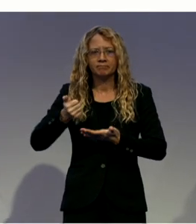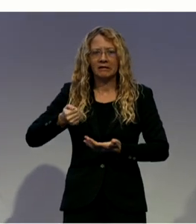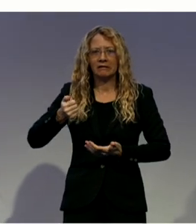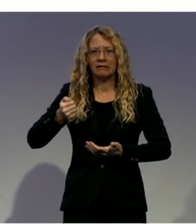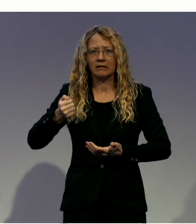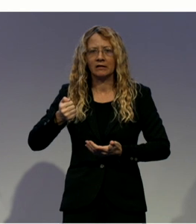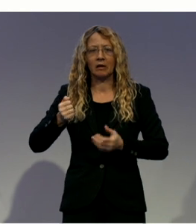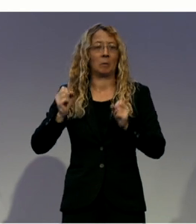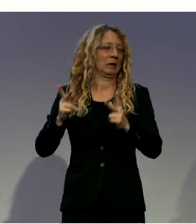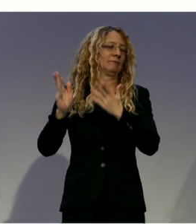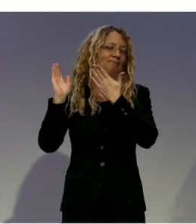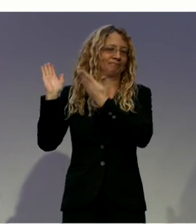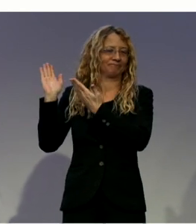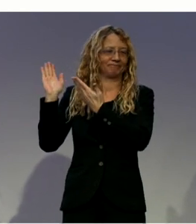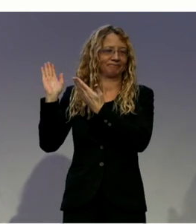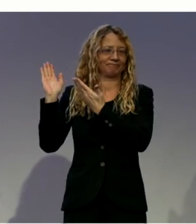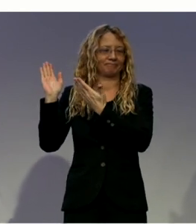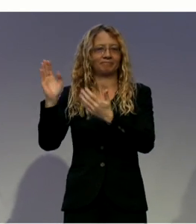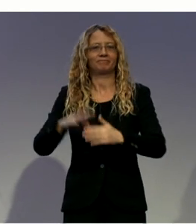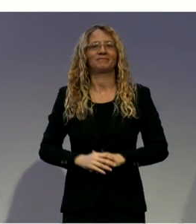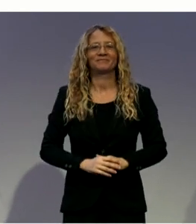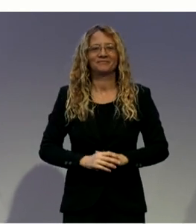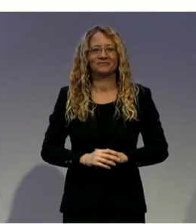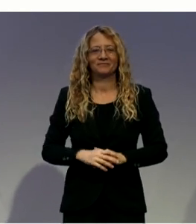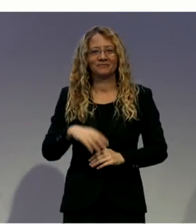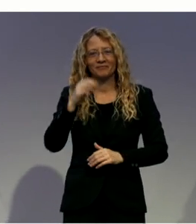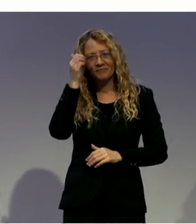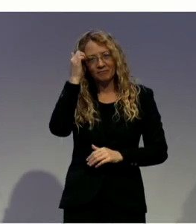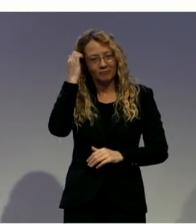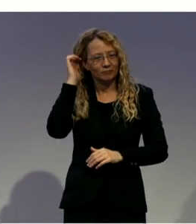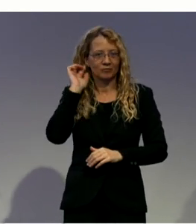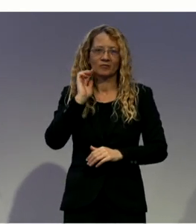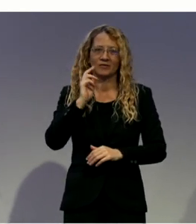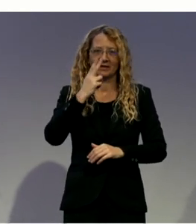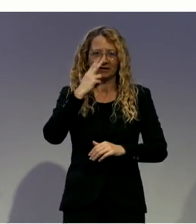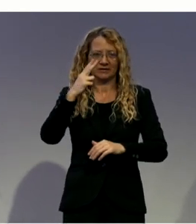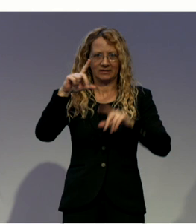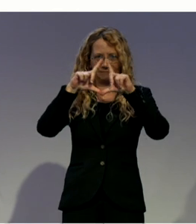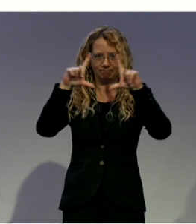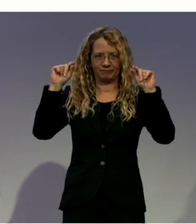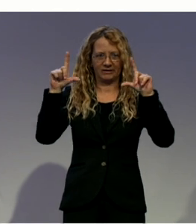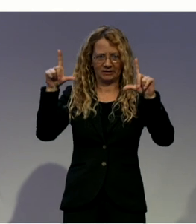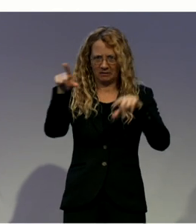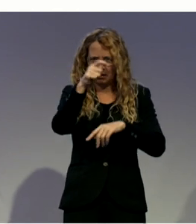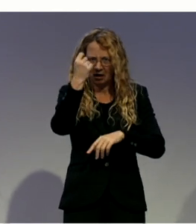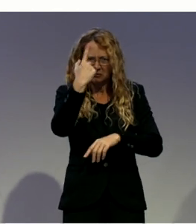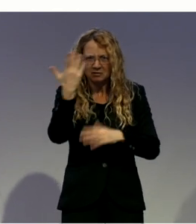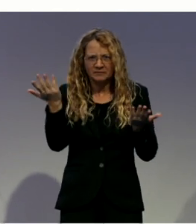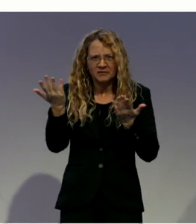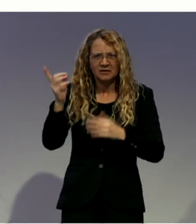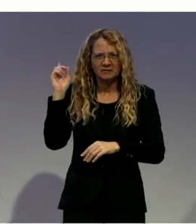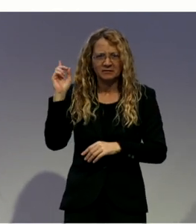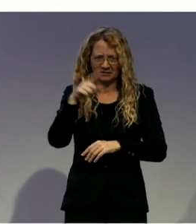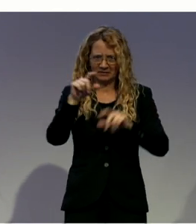Okay. Does anybody connect to this picture? This picture was in Russia in the World